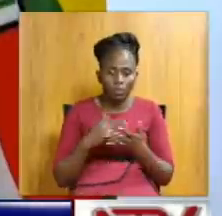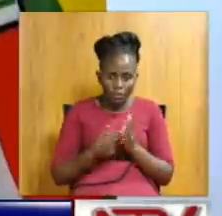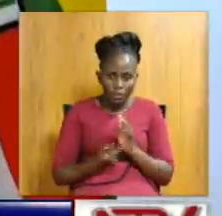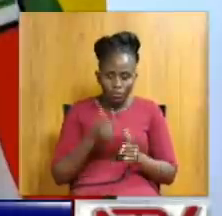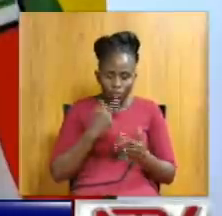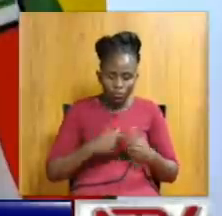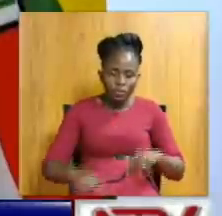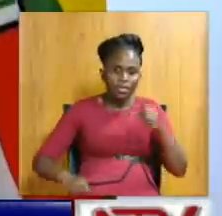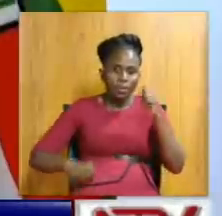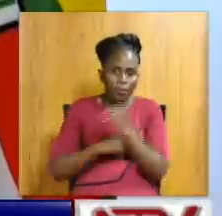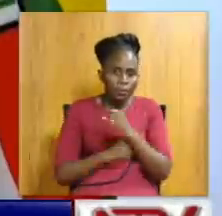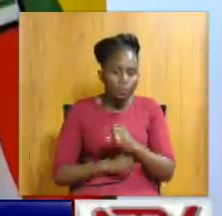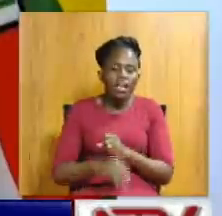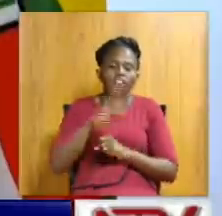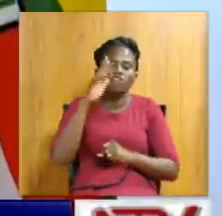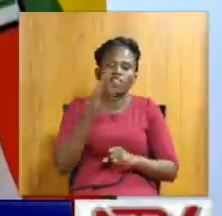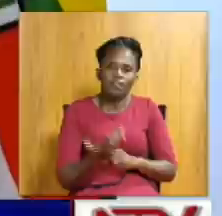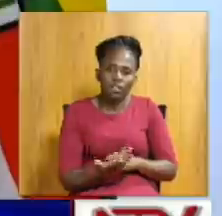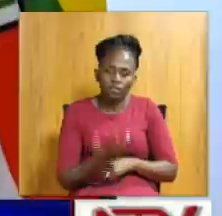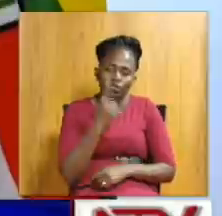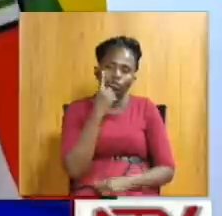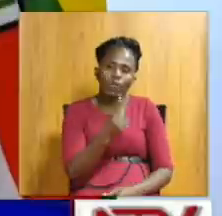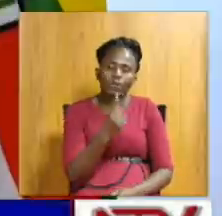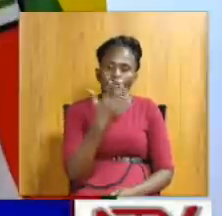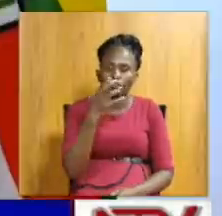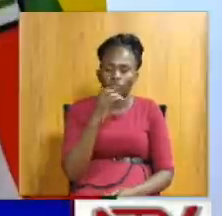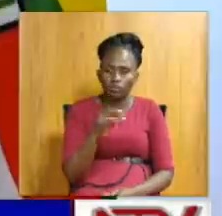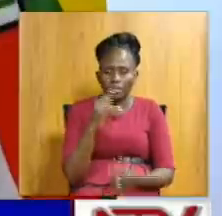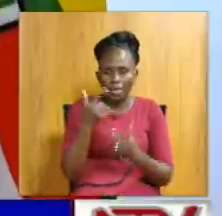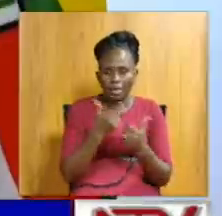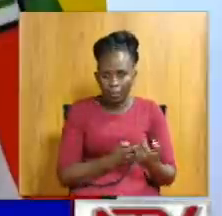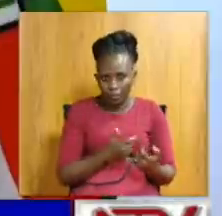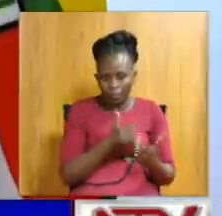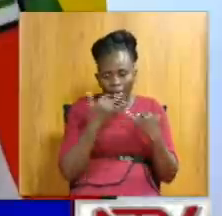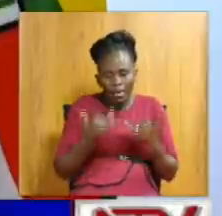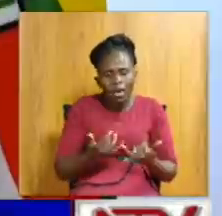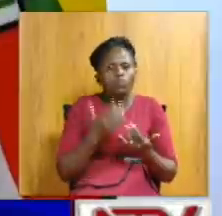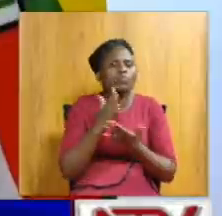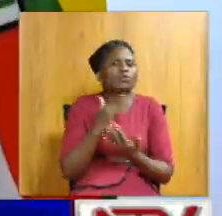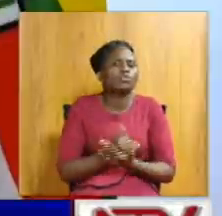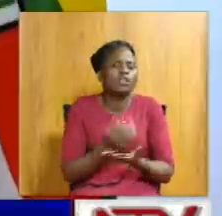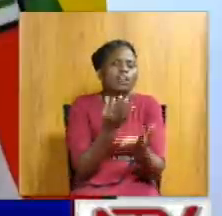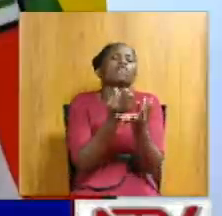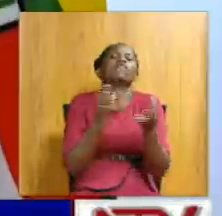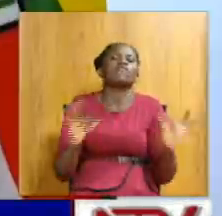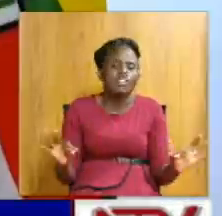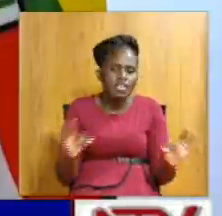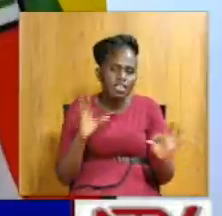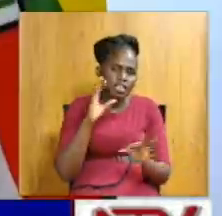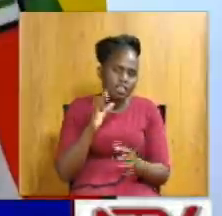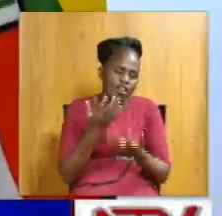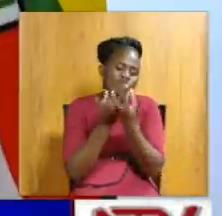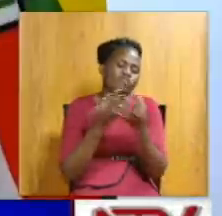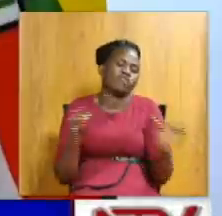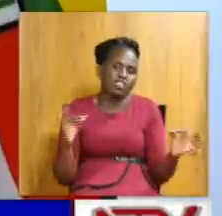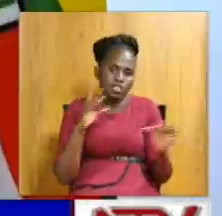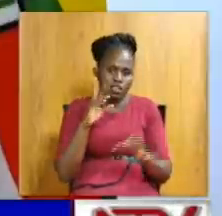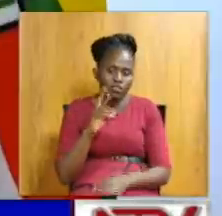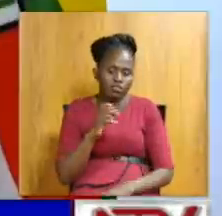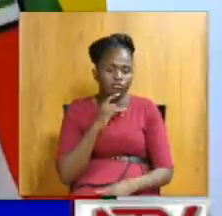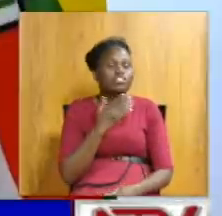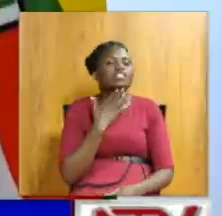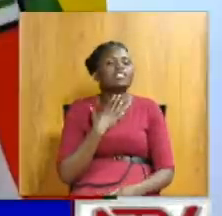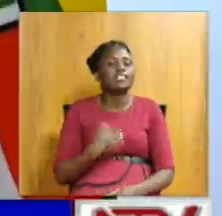5,120 Frisian cattle. With the present free range, you need 3 acres per adult